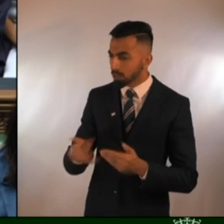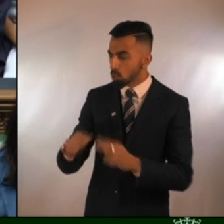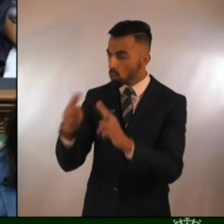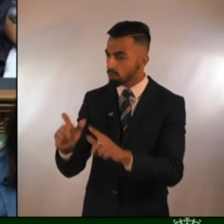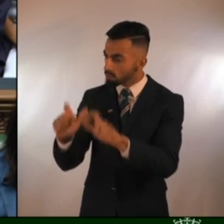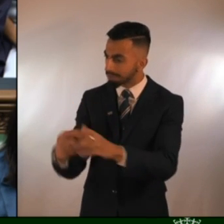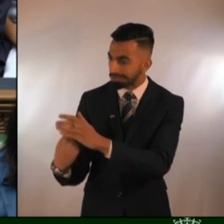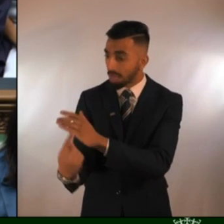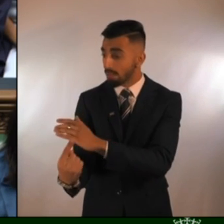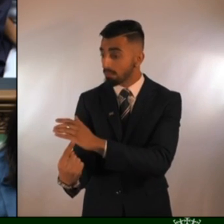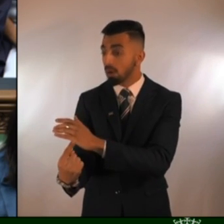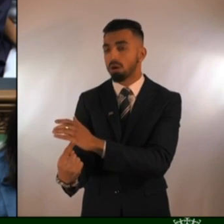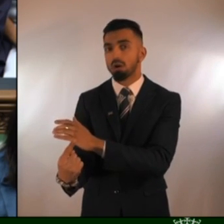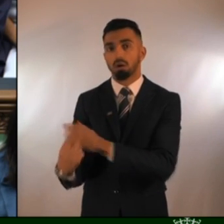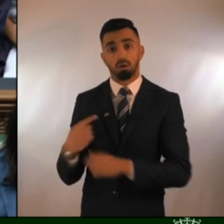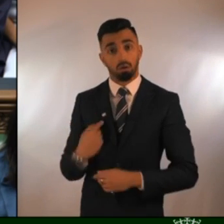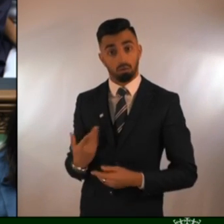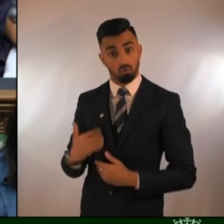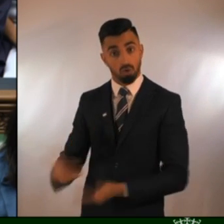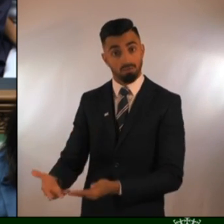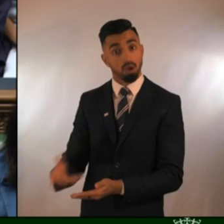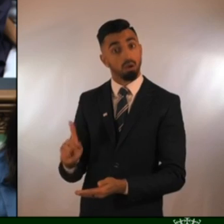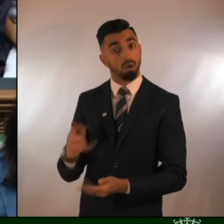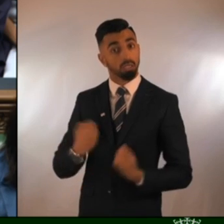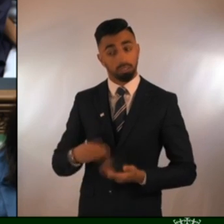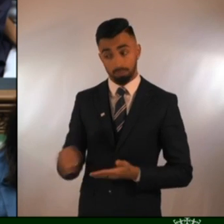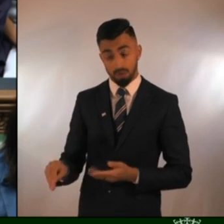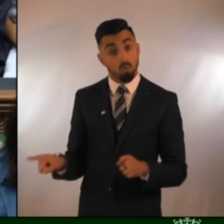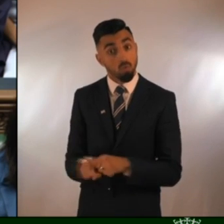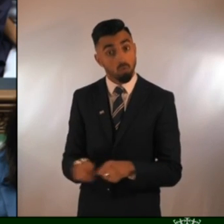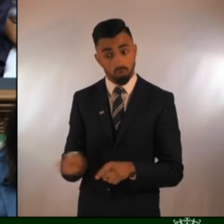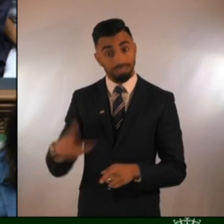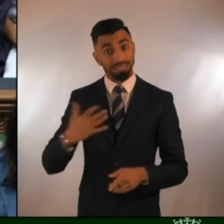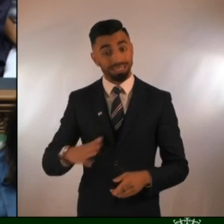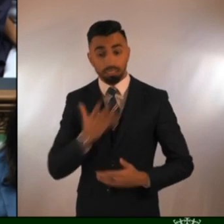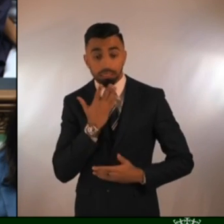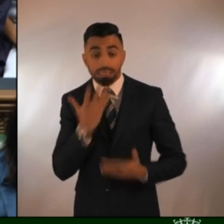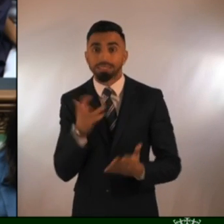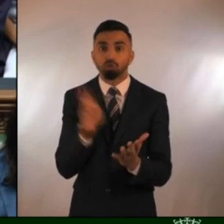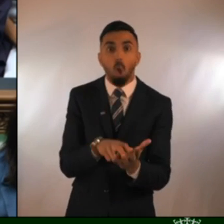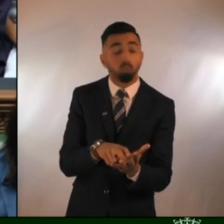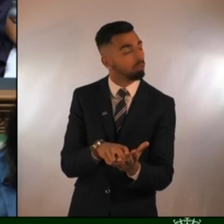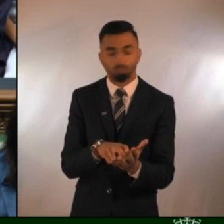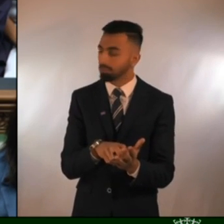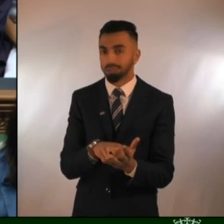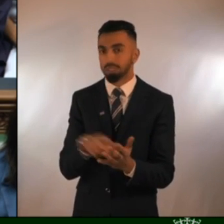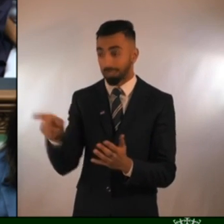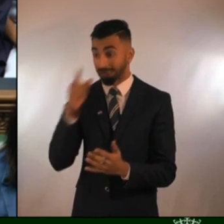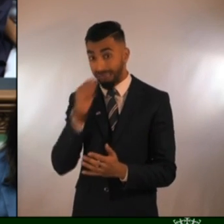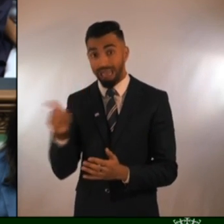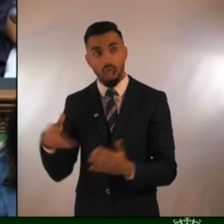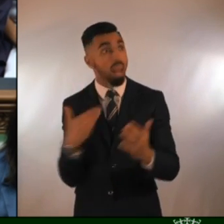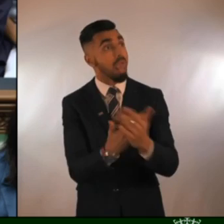to obtain a sick note by contacting 111. But of course, not everyone is eligible for statutory sick